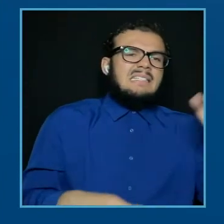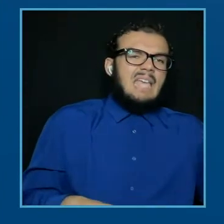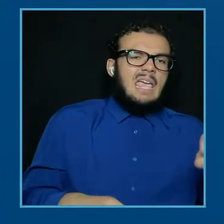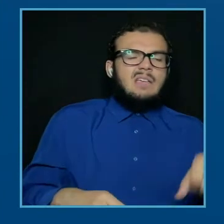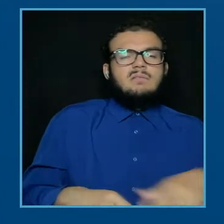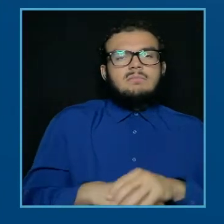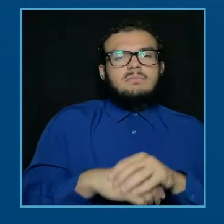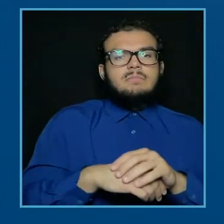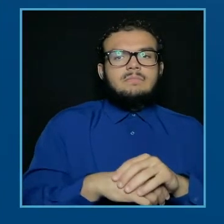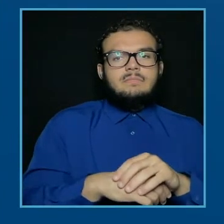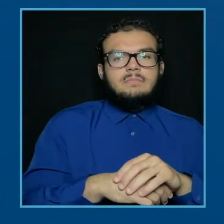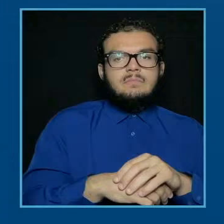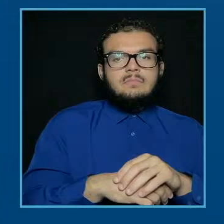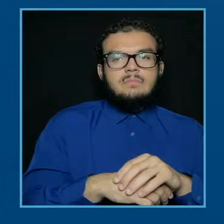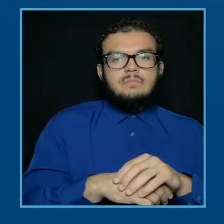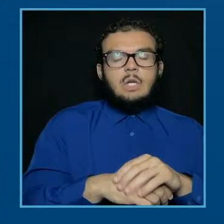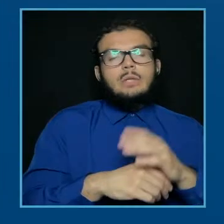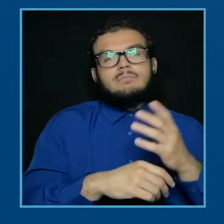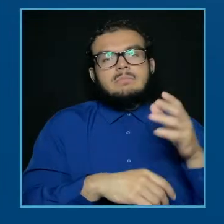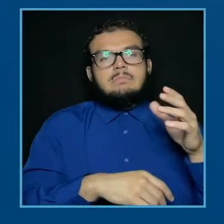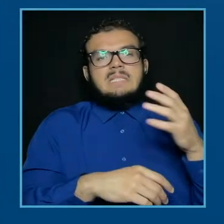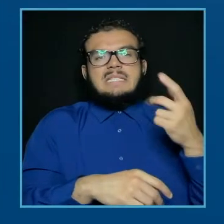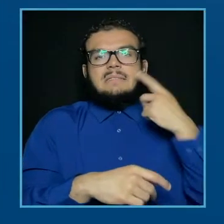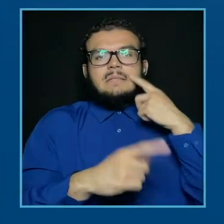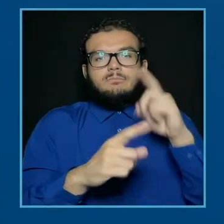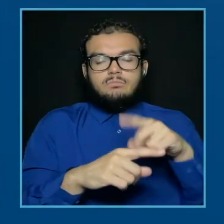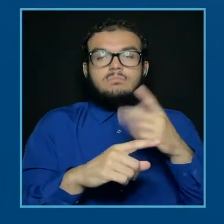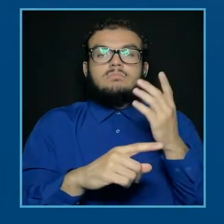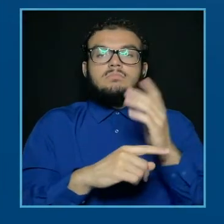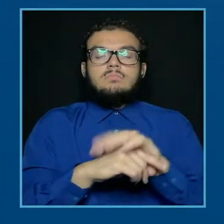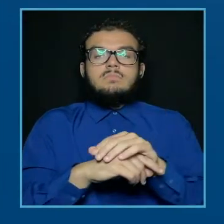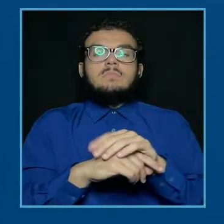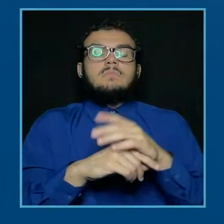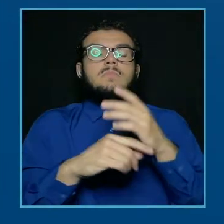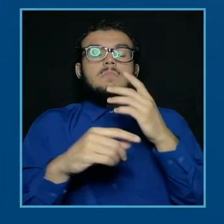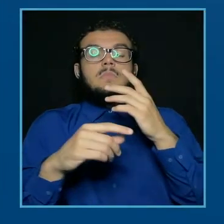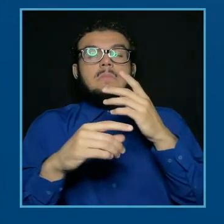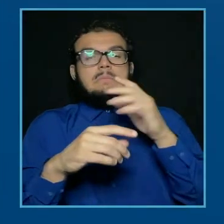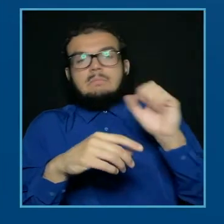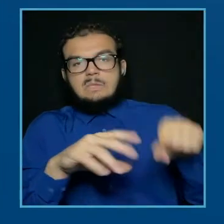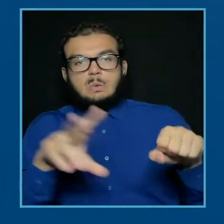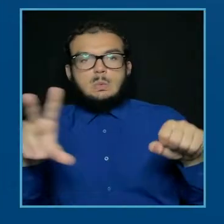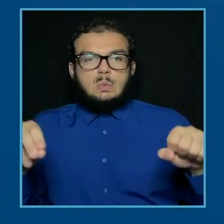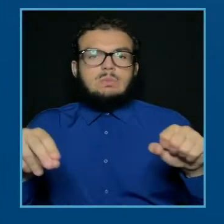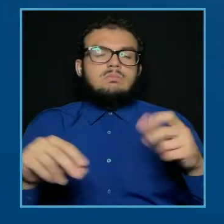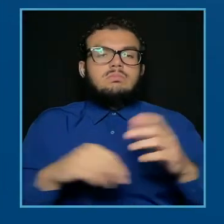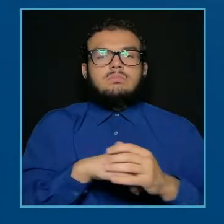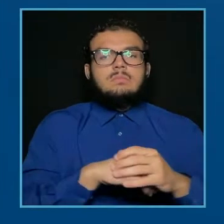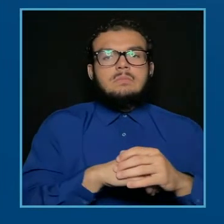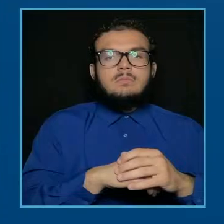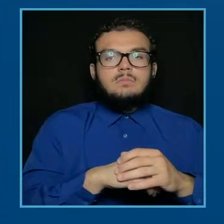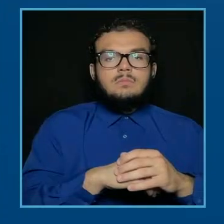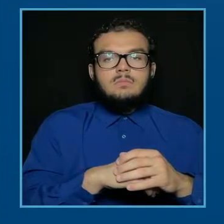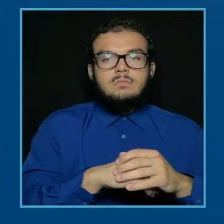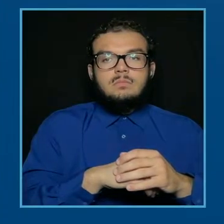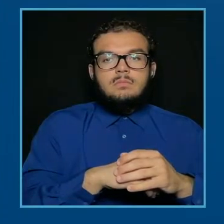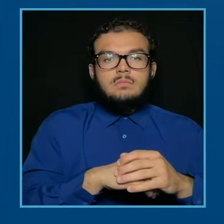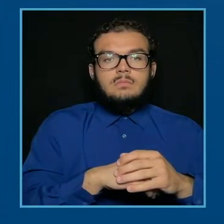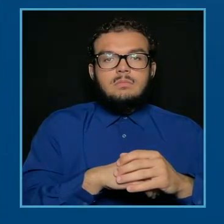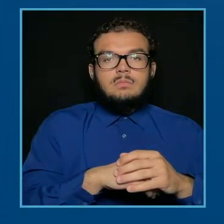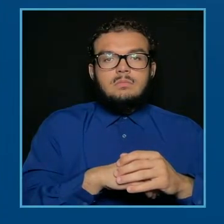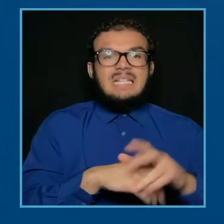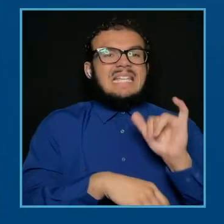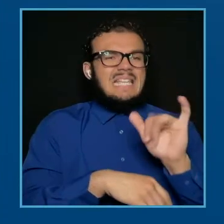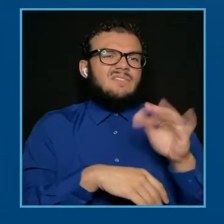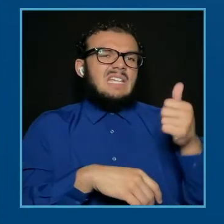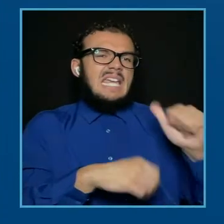vote to object to the resolution, oppose the resolution, vote no. If you're holding any proxies when